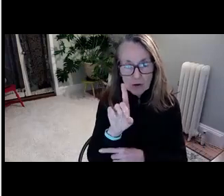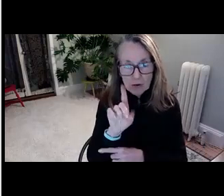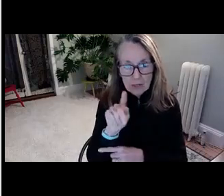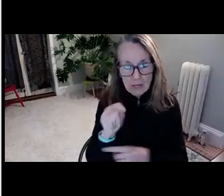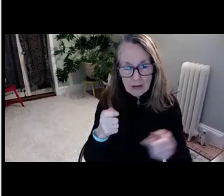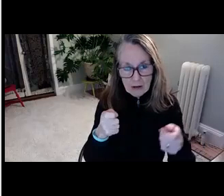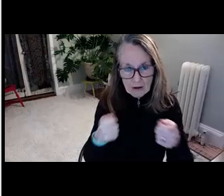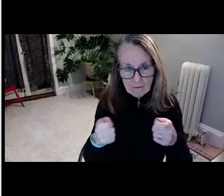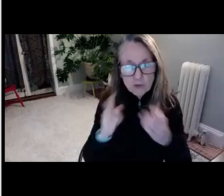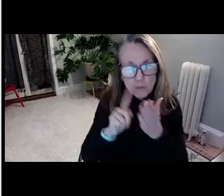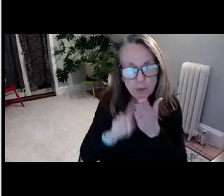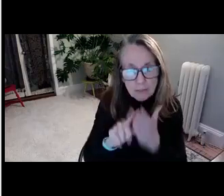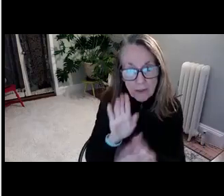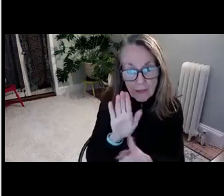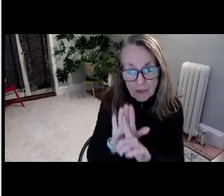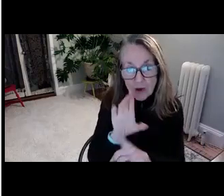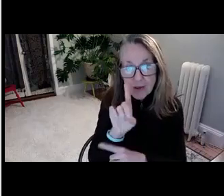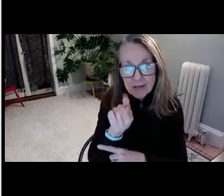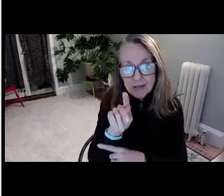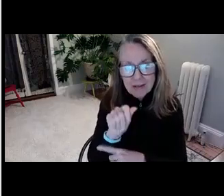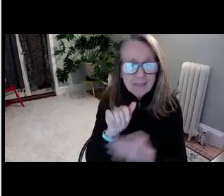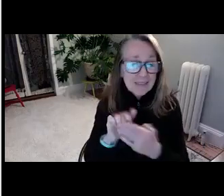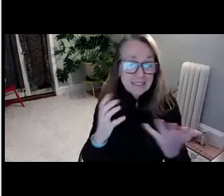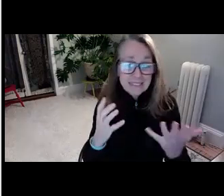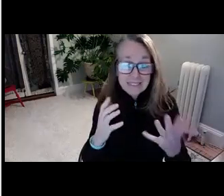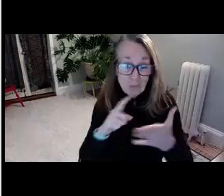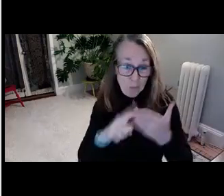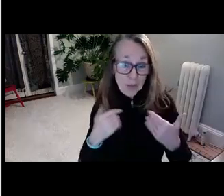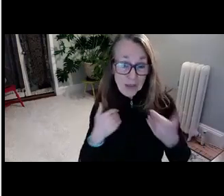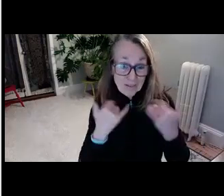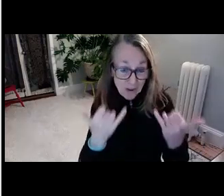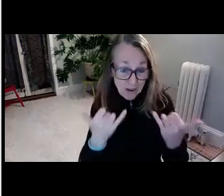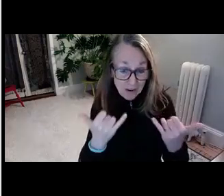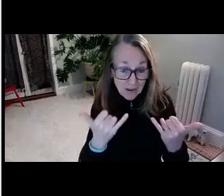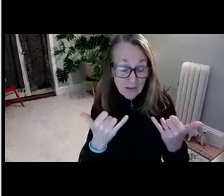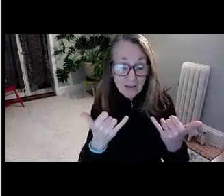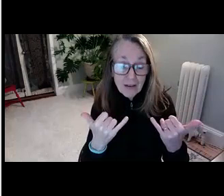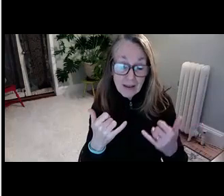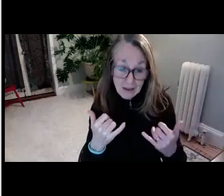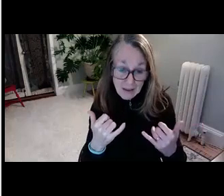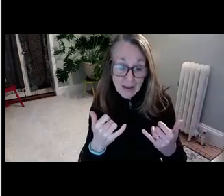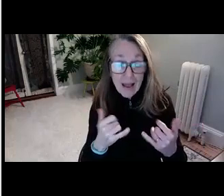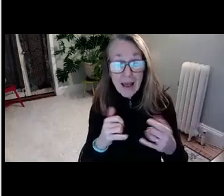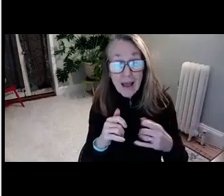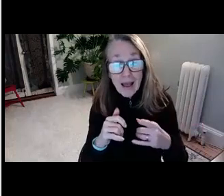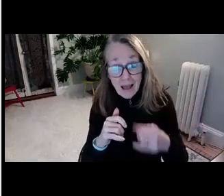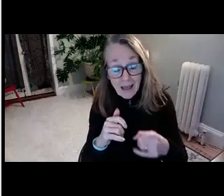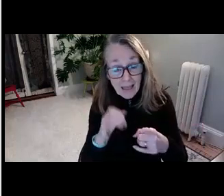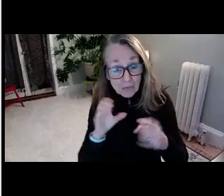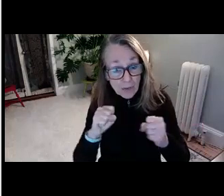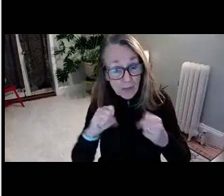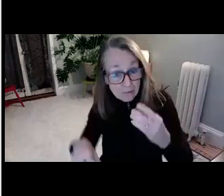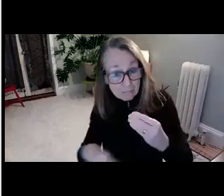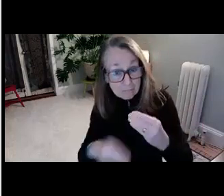their data. So this is really the world of what we have right now. And as Lisa mentioned, if it's possible to supplement with